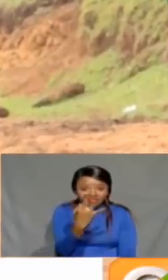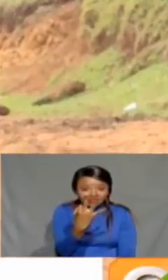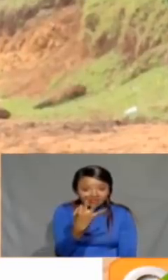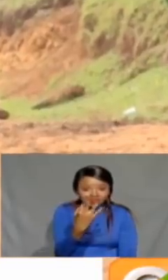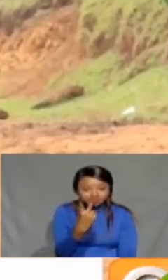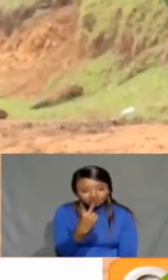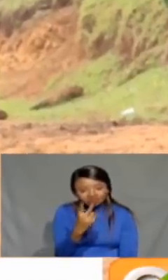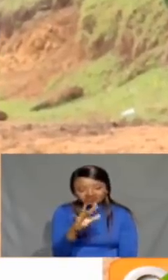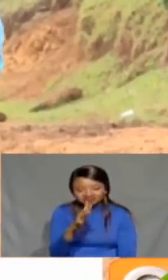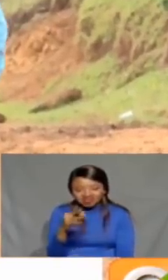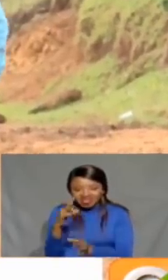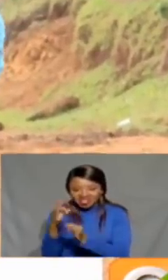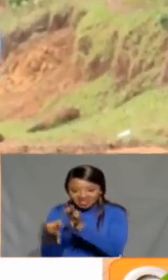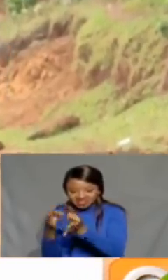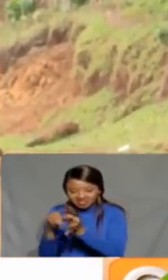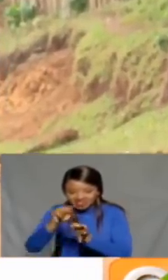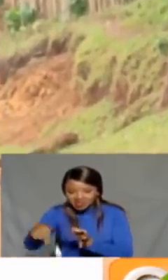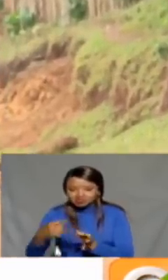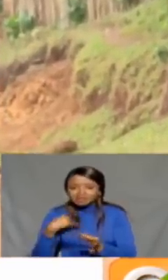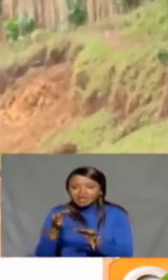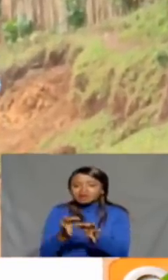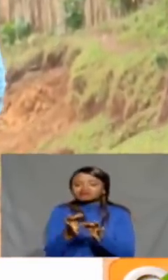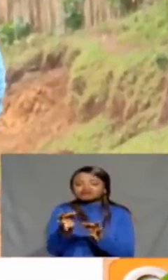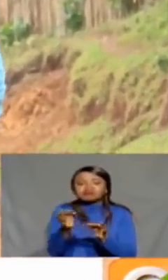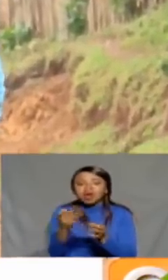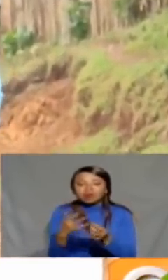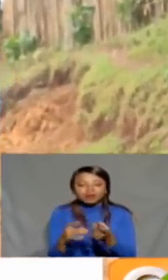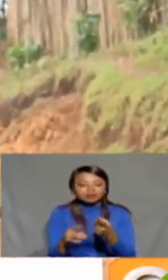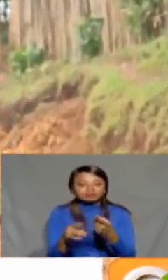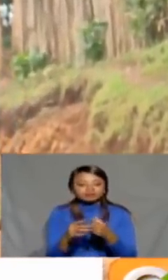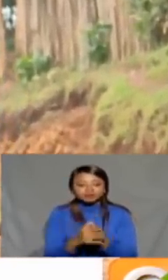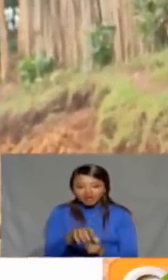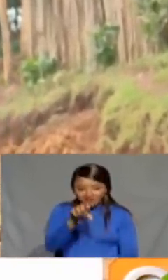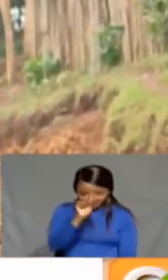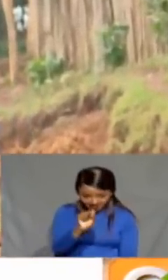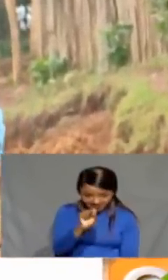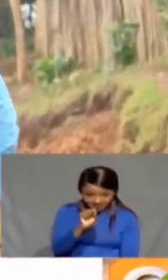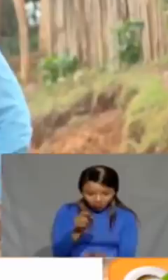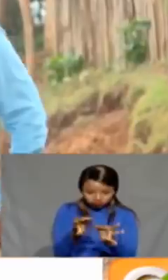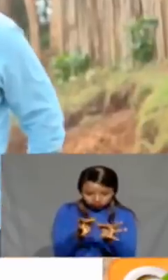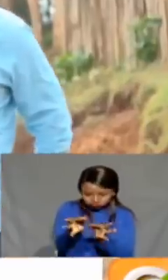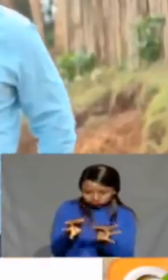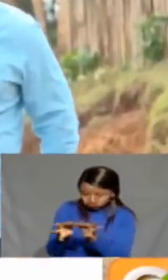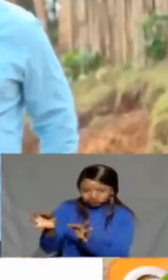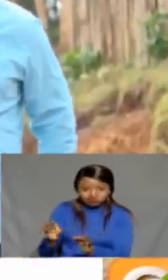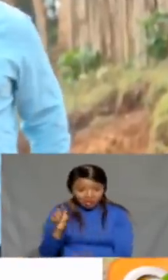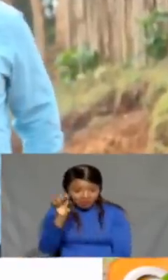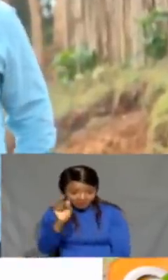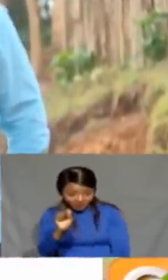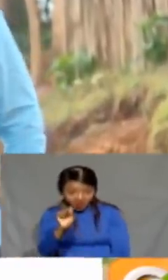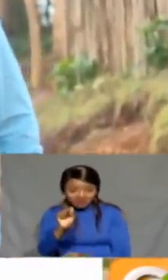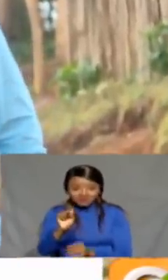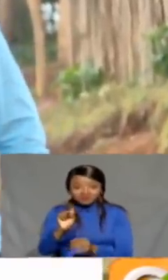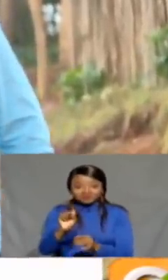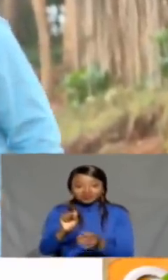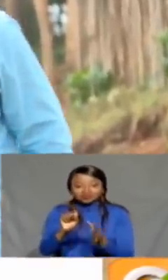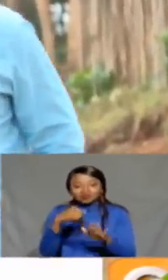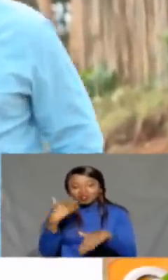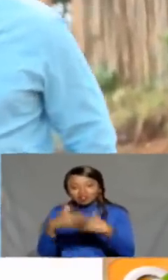32-33,000 per acre. Mkanunua eka ngapi? Eka tano kwanza. Lakini alipopimia papa